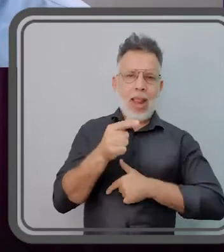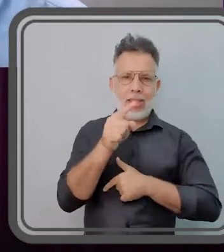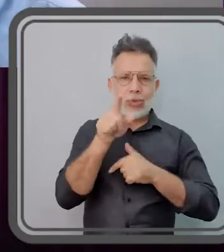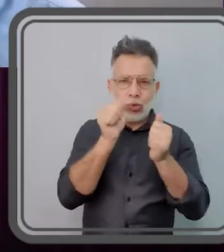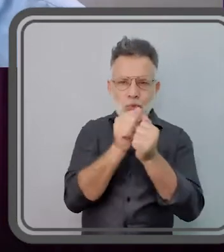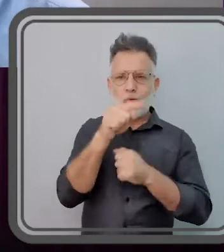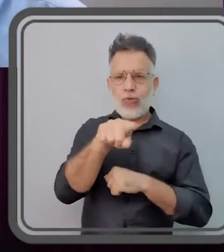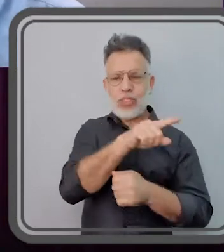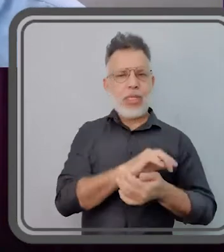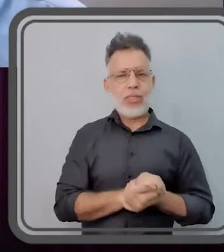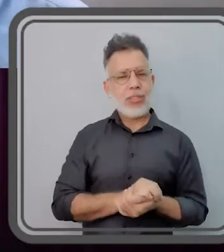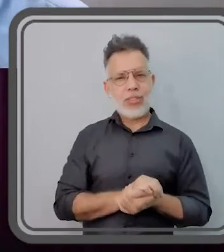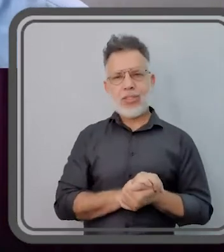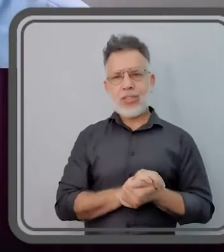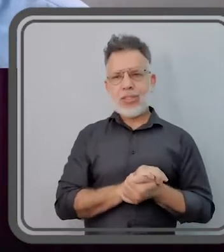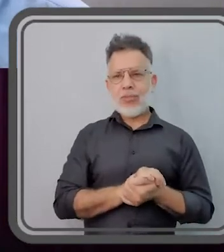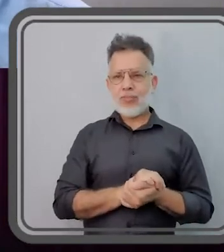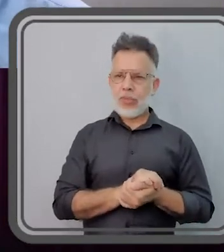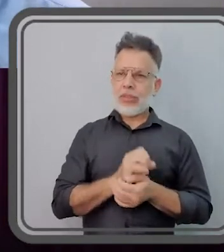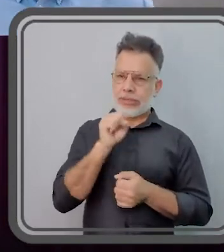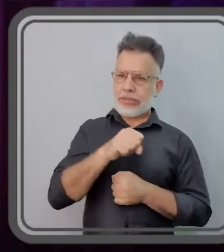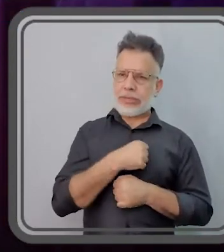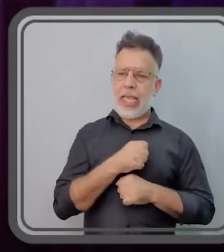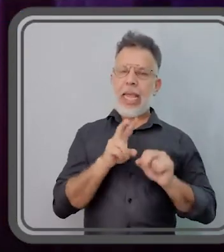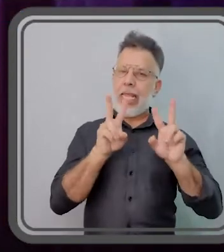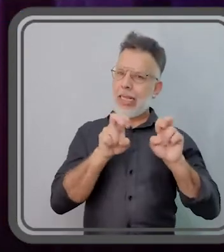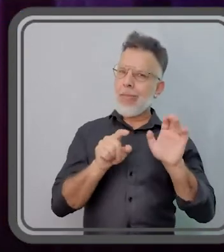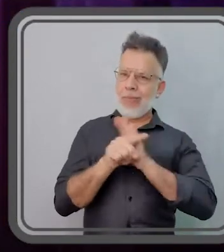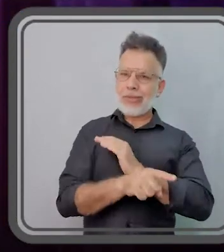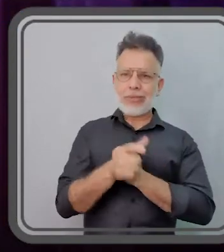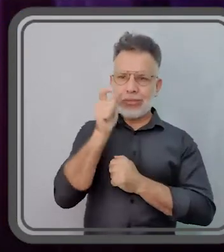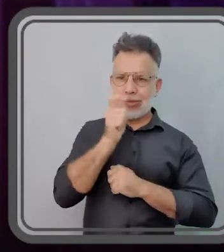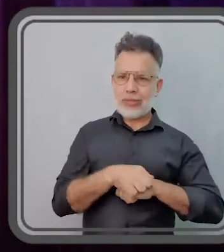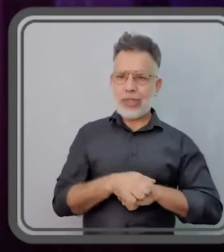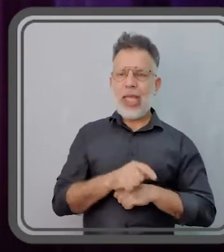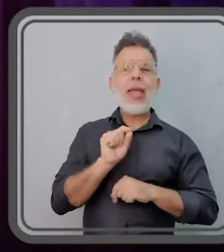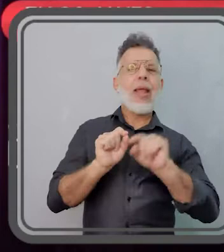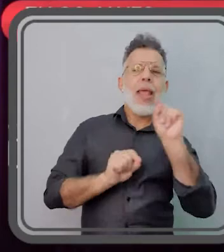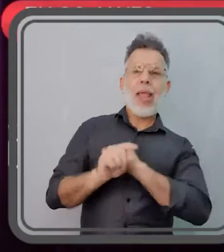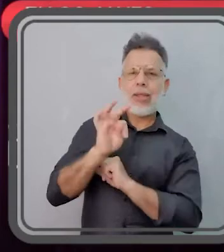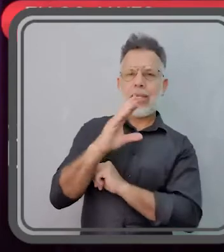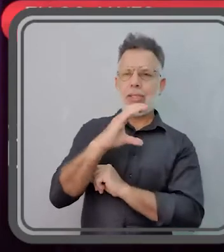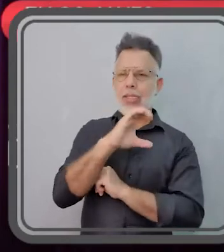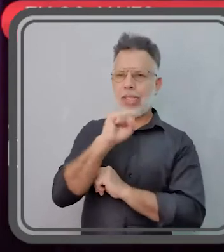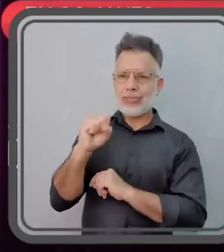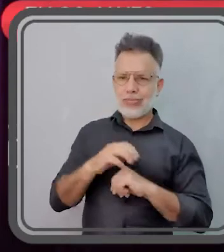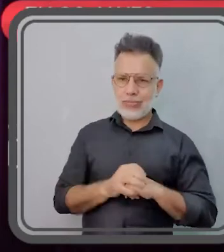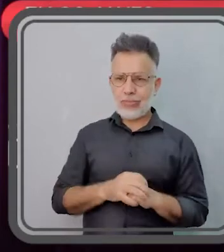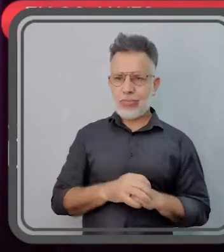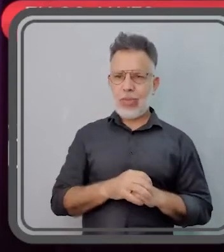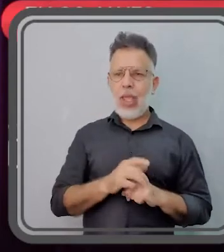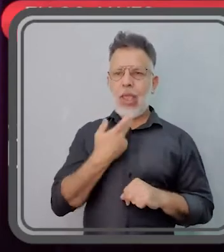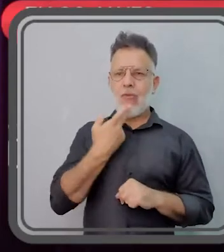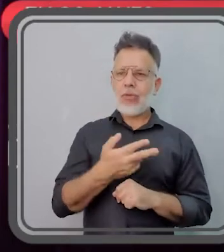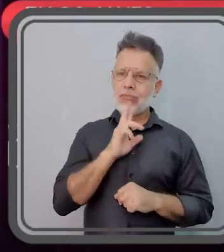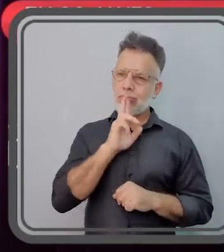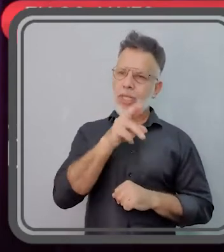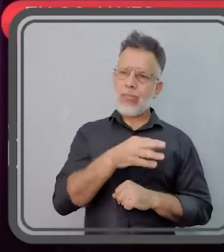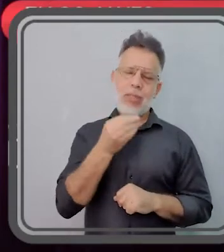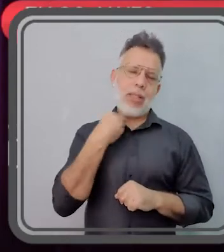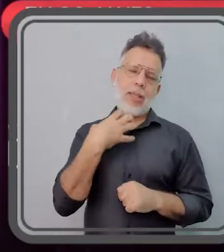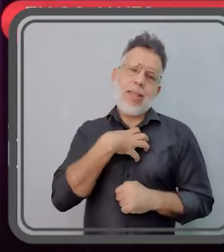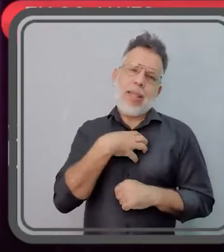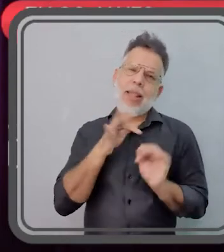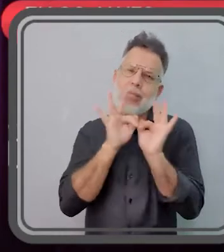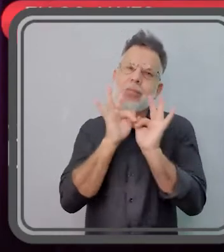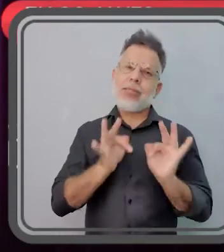you? Yeah, it's a very interesting question. Who is a TCSer, right? So I'll try to answer